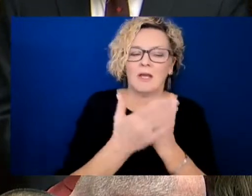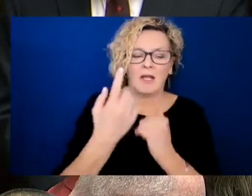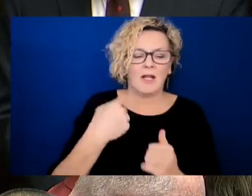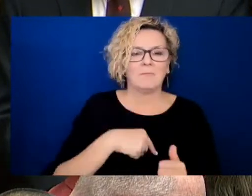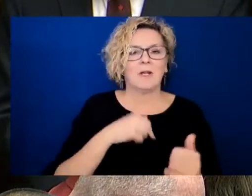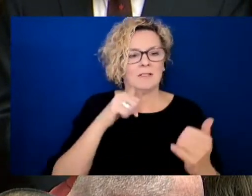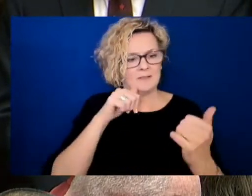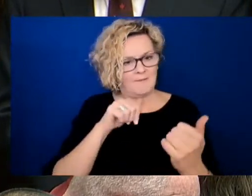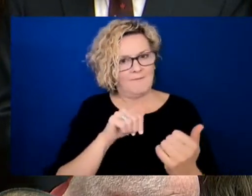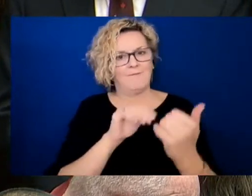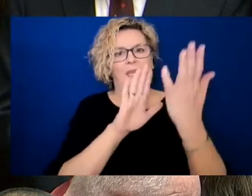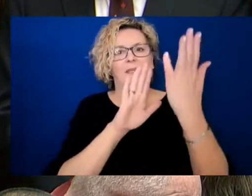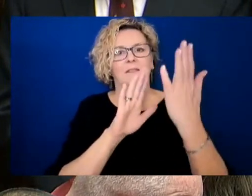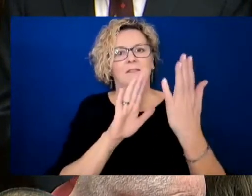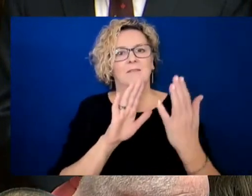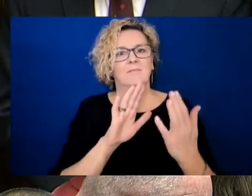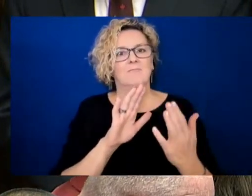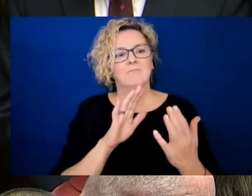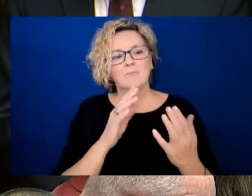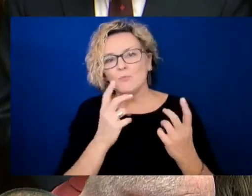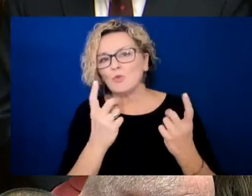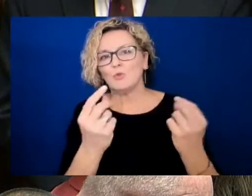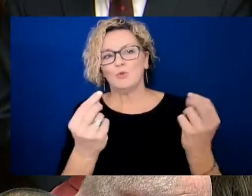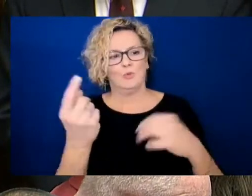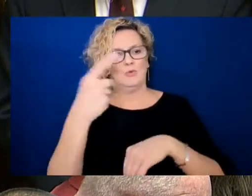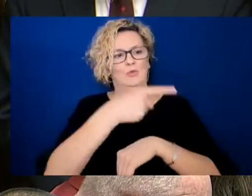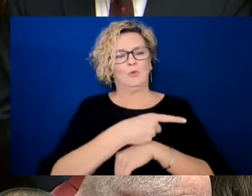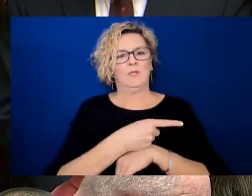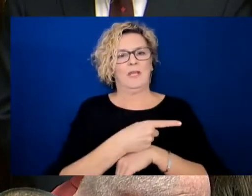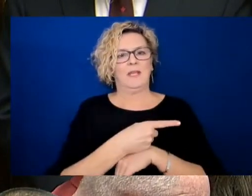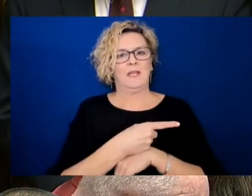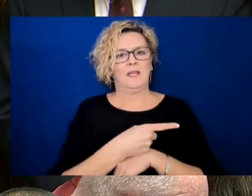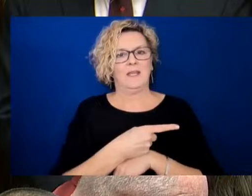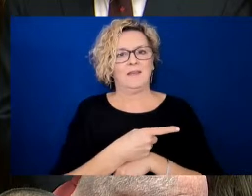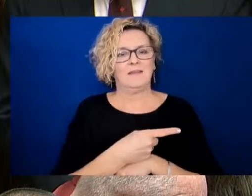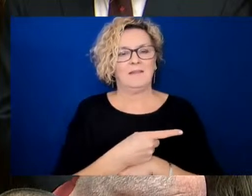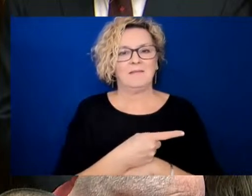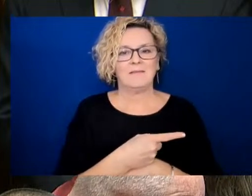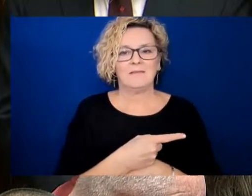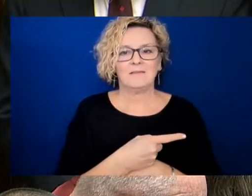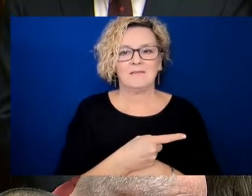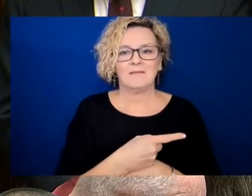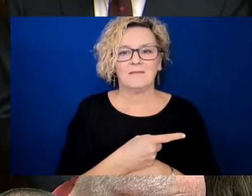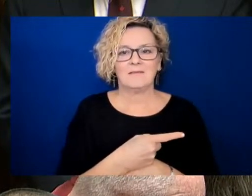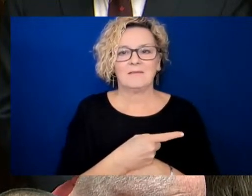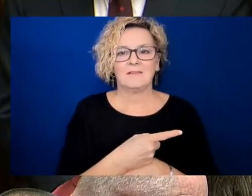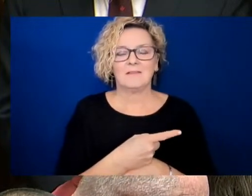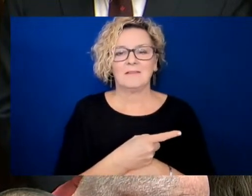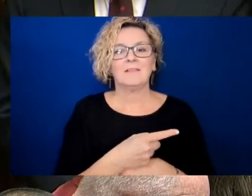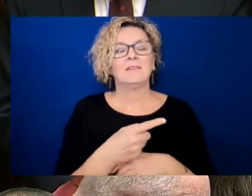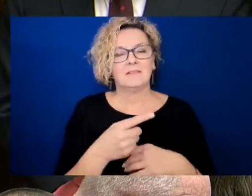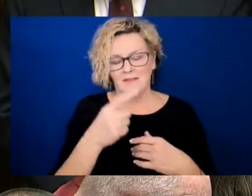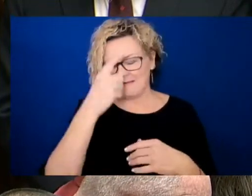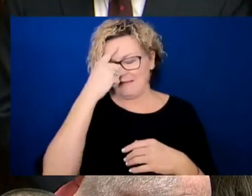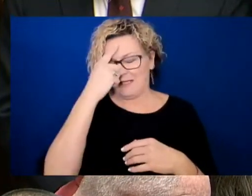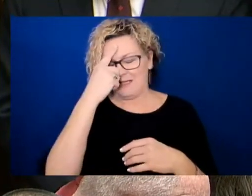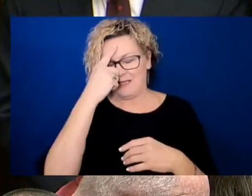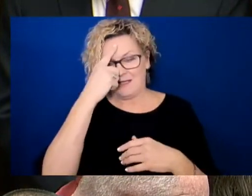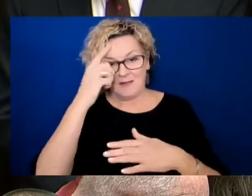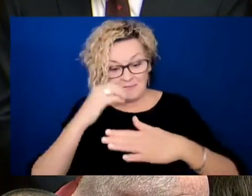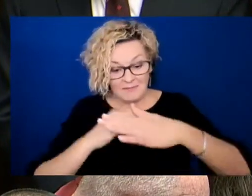Facing the day, because the day is the one that brings the whole day, not the sunset down.